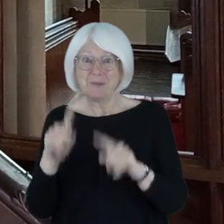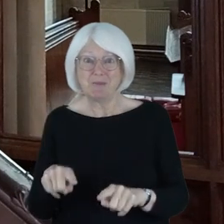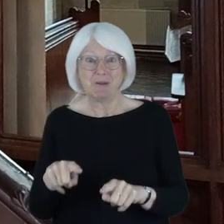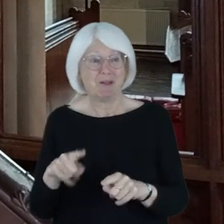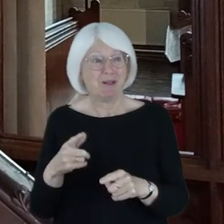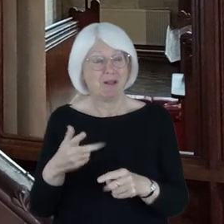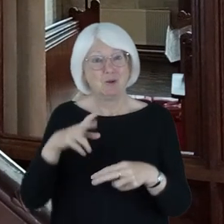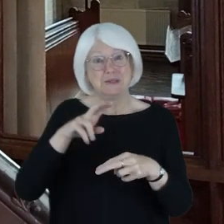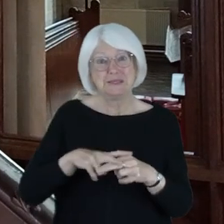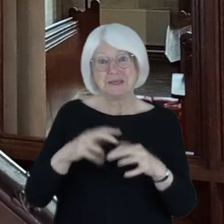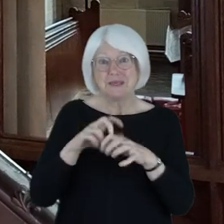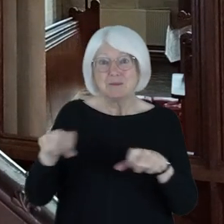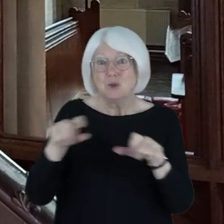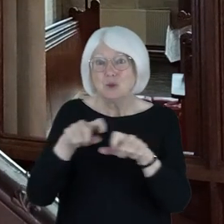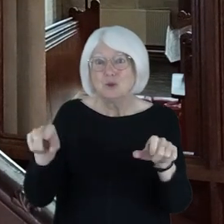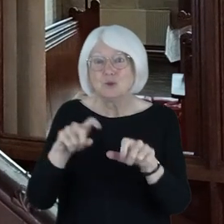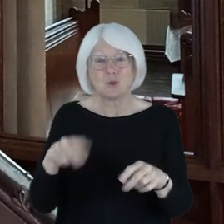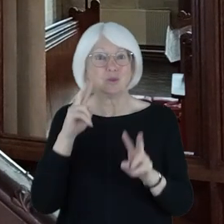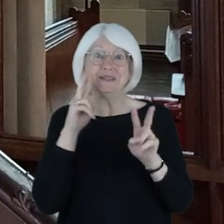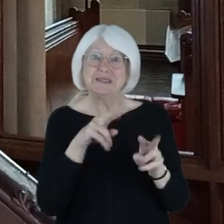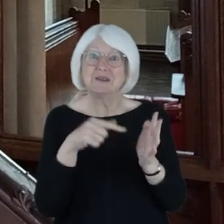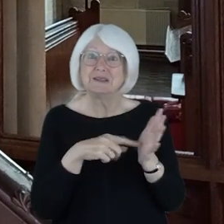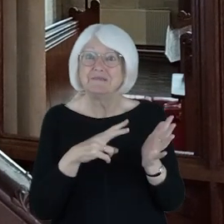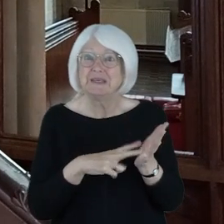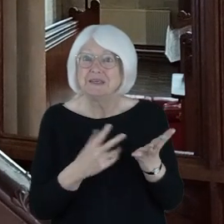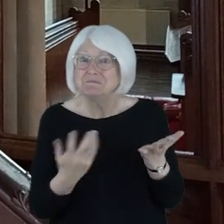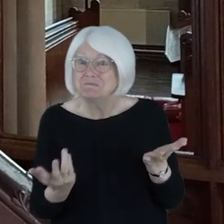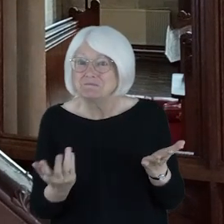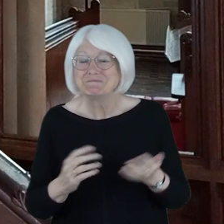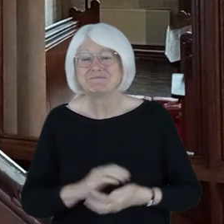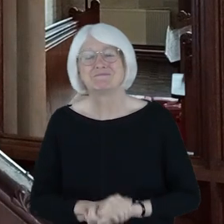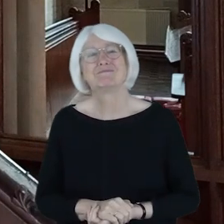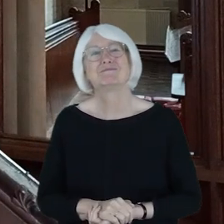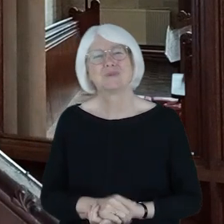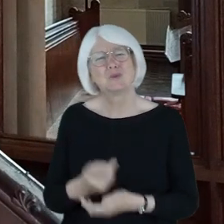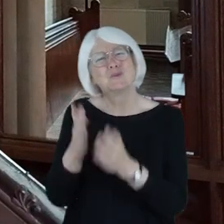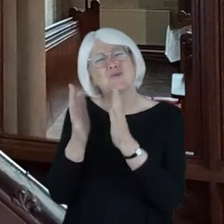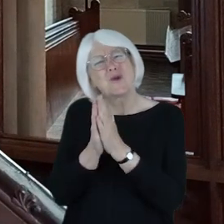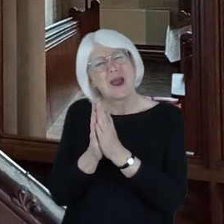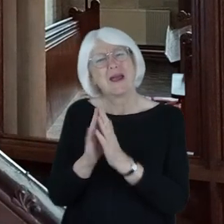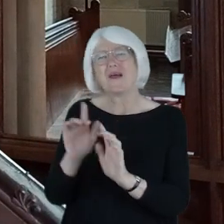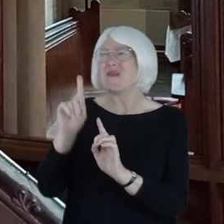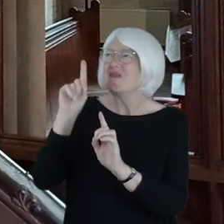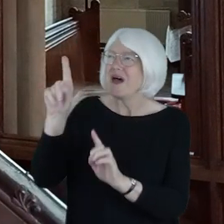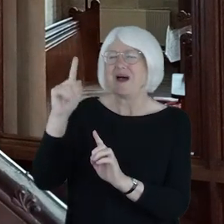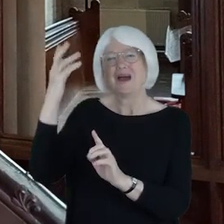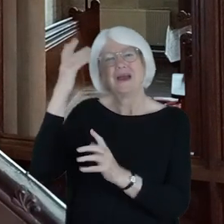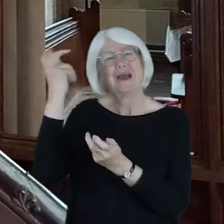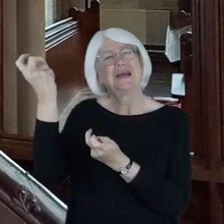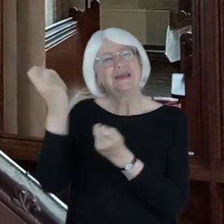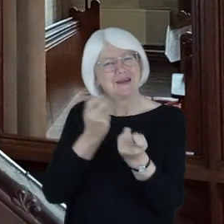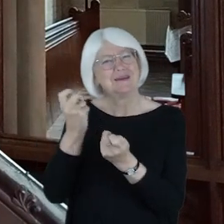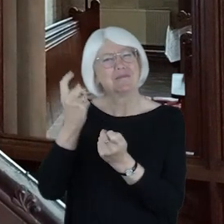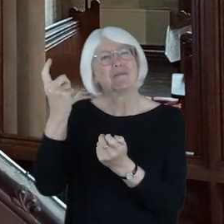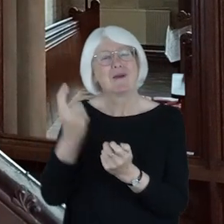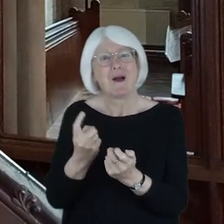or who we see on our TV screens. To pray "Thy kingdom come" is to invite into our lives